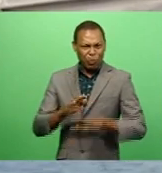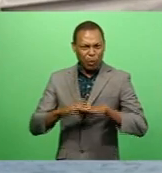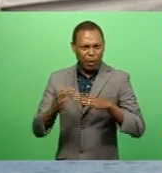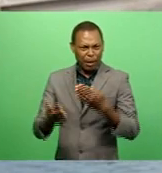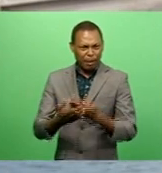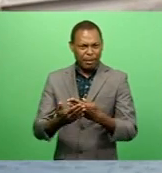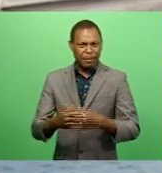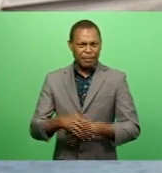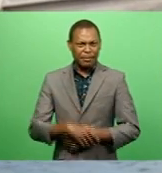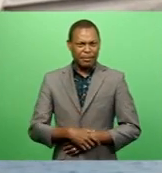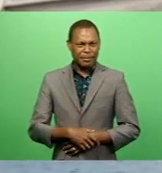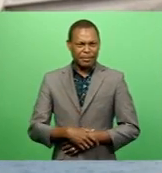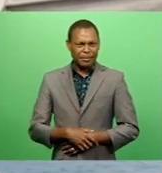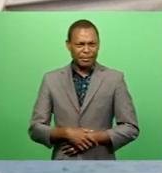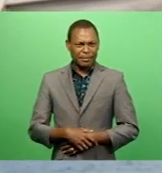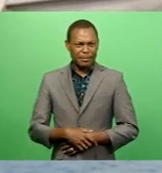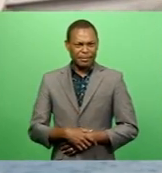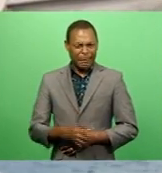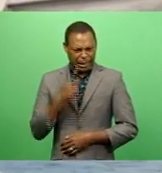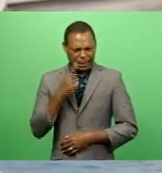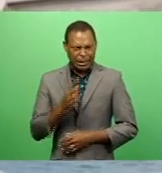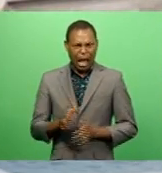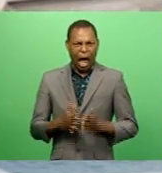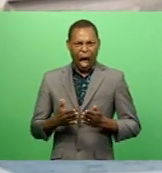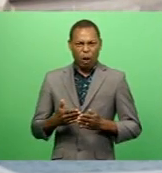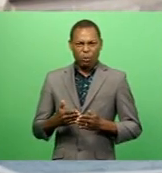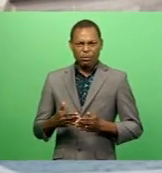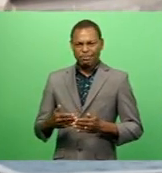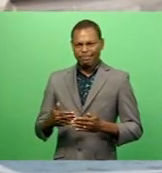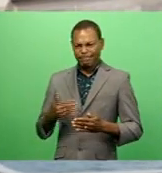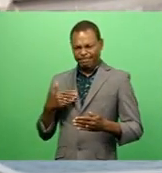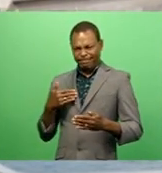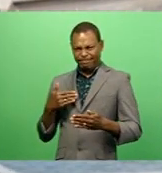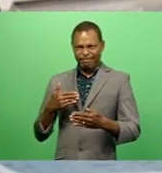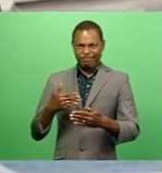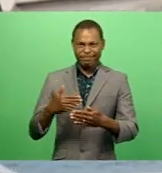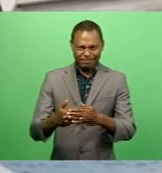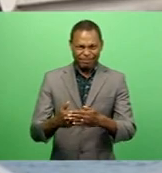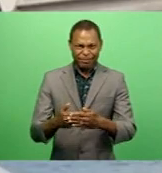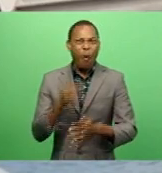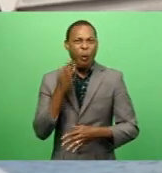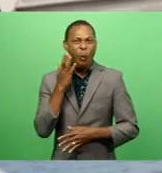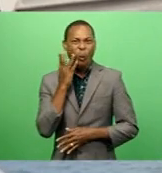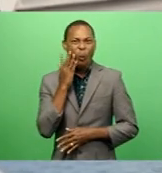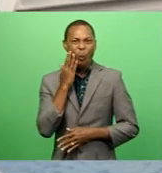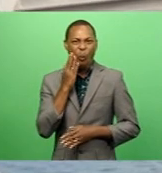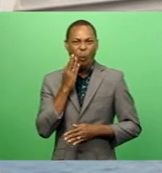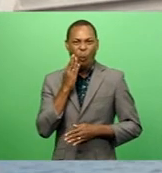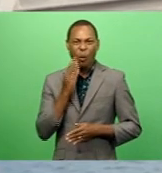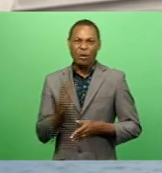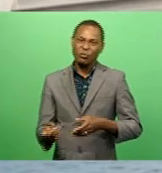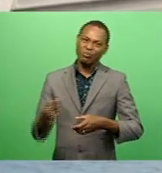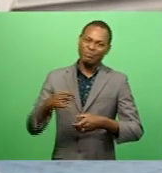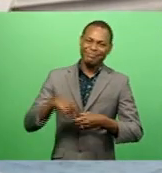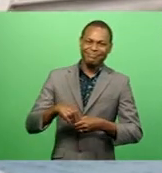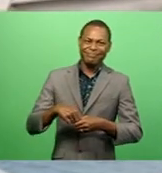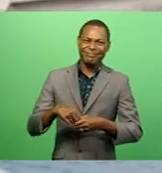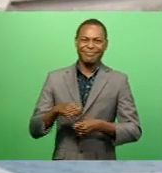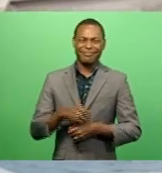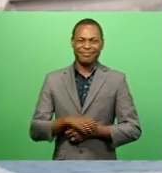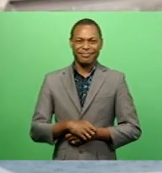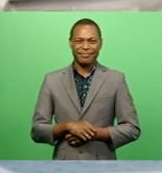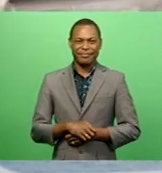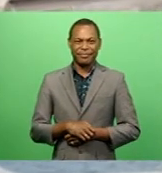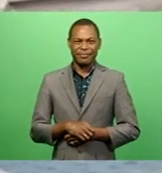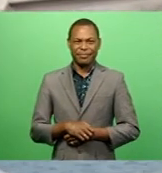and seeing how we have moved on from the Navy that I knew when I joined. Not only that,